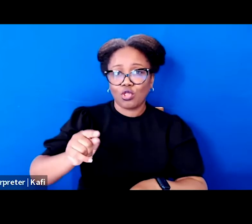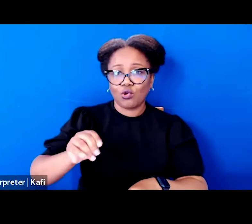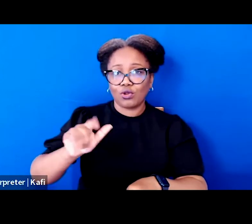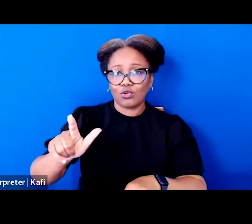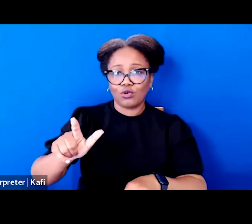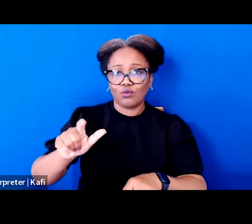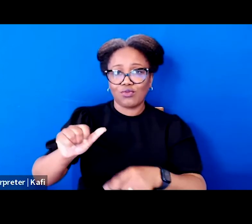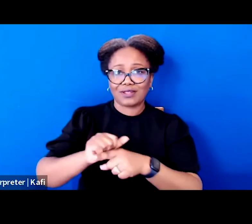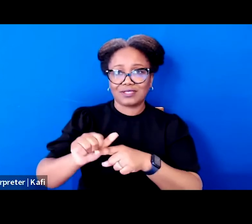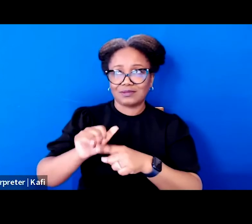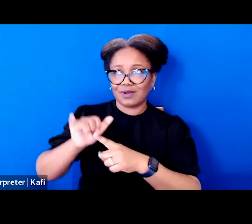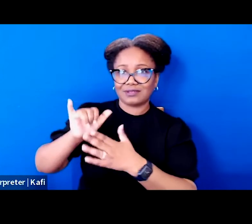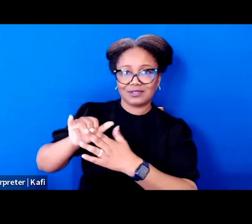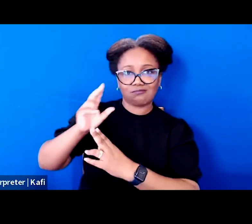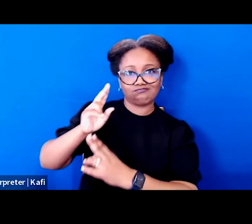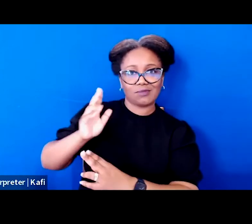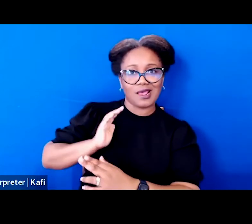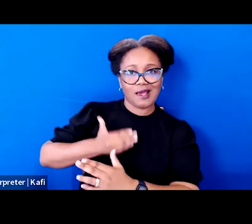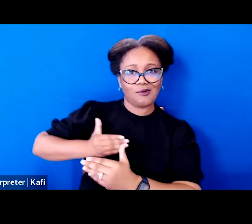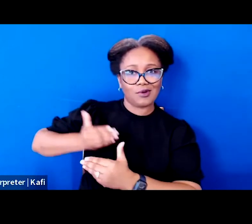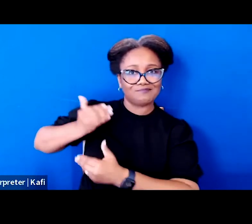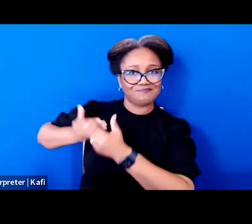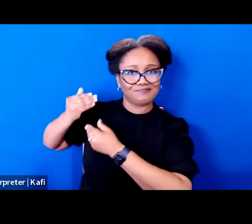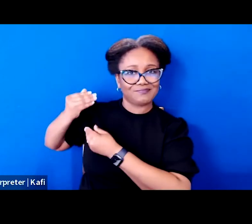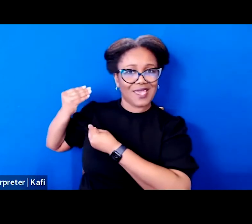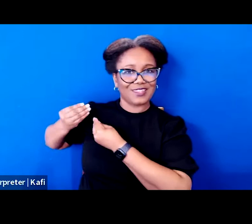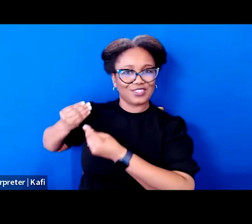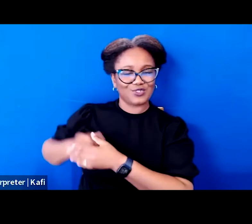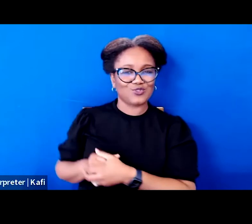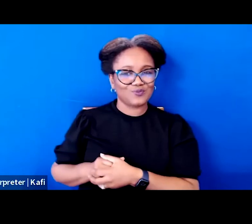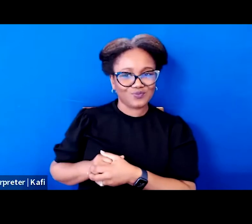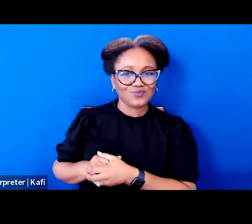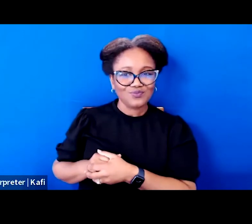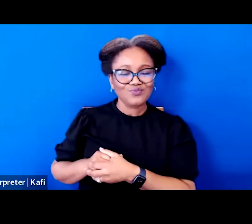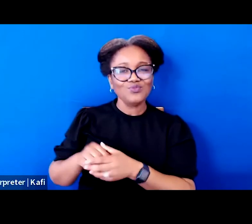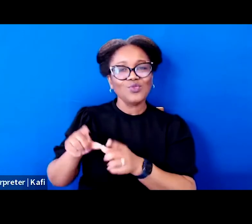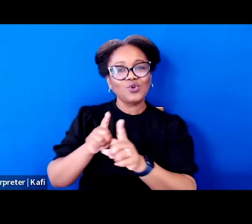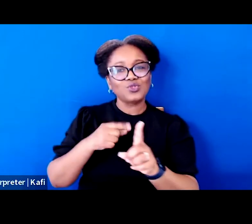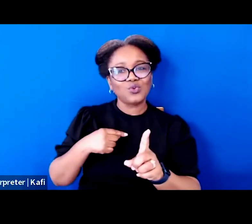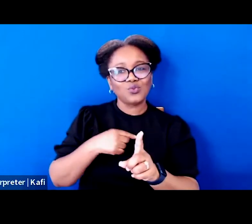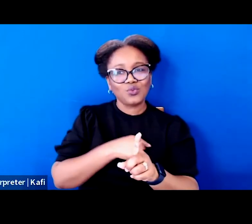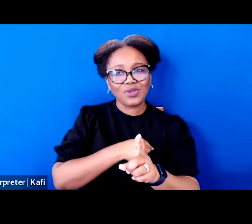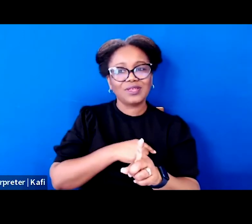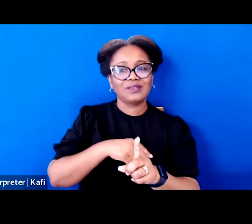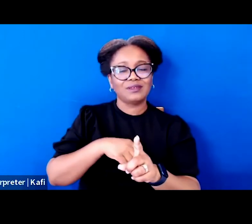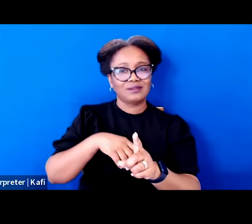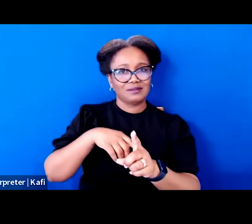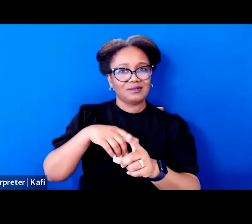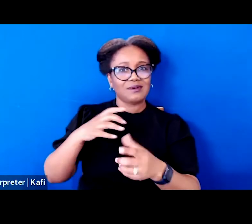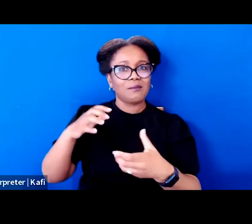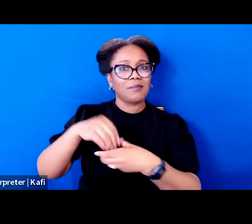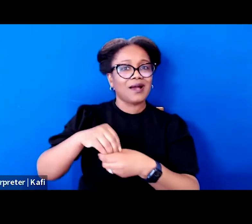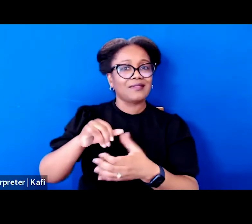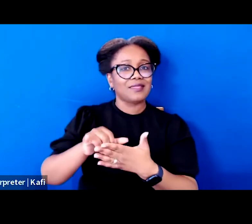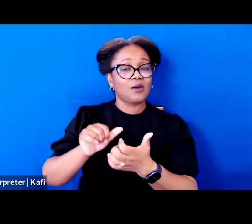us. We also combine them with contemporary forms of healing as a part of our practice as well. In addition to that,